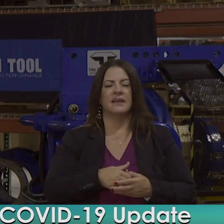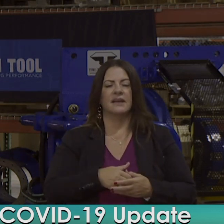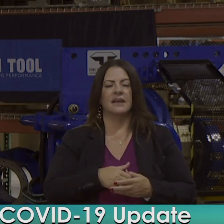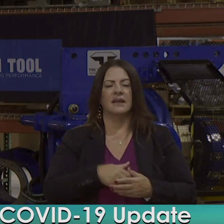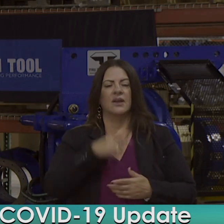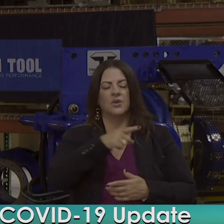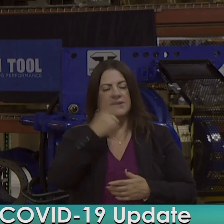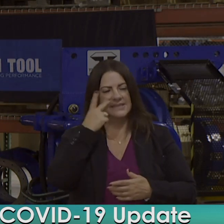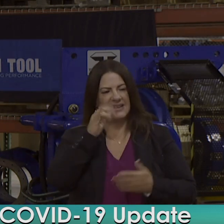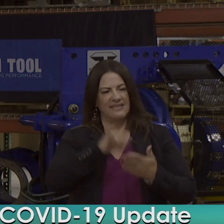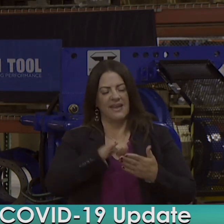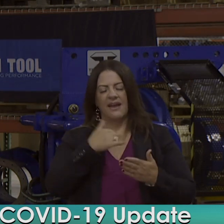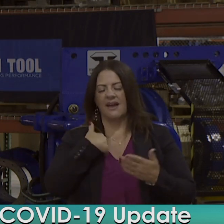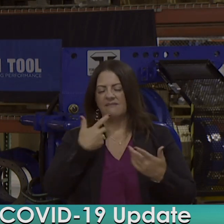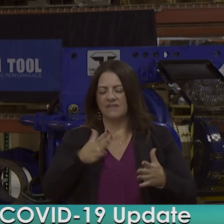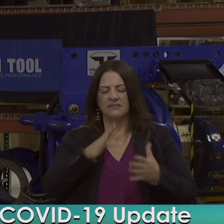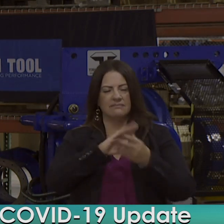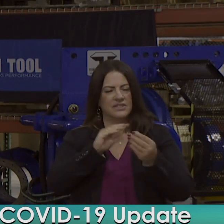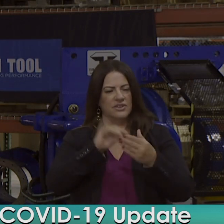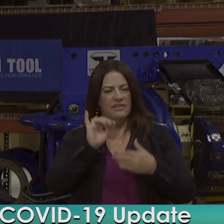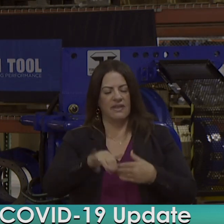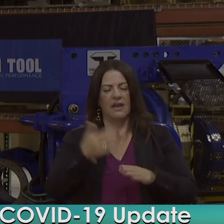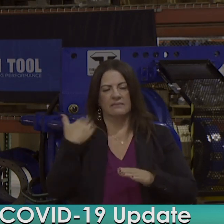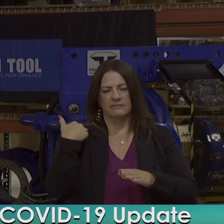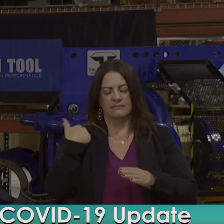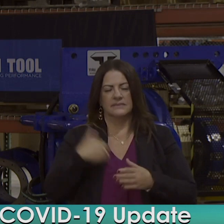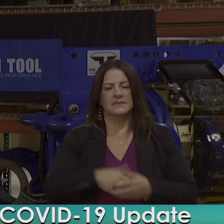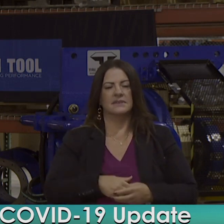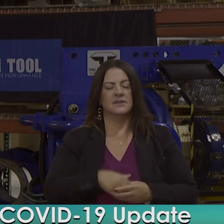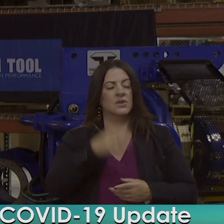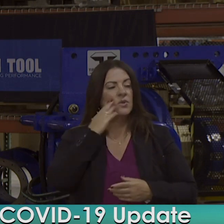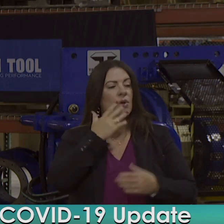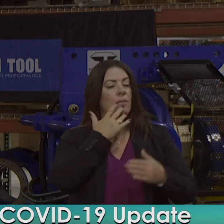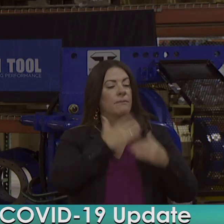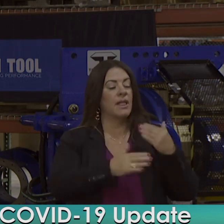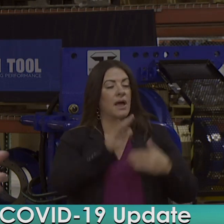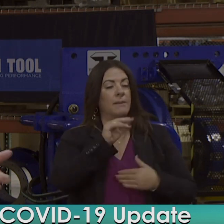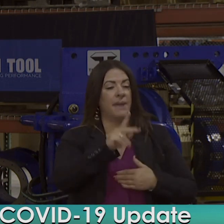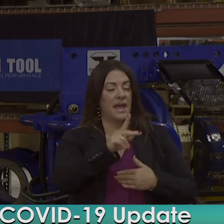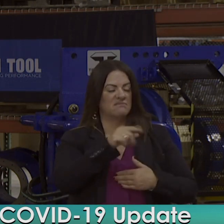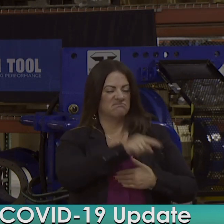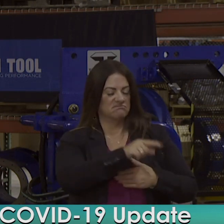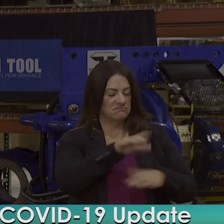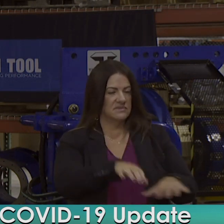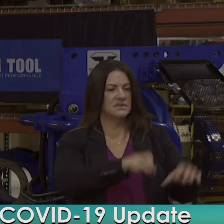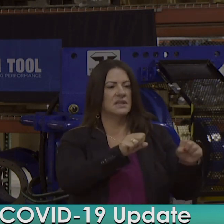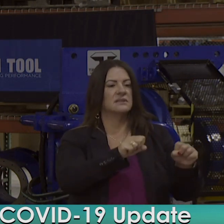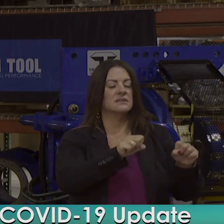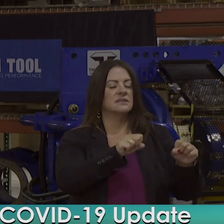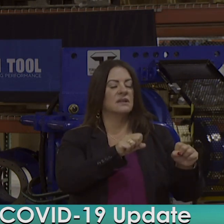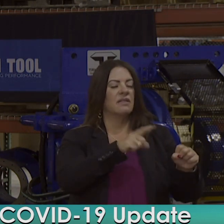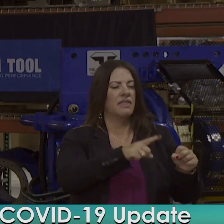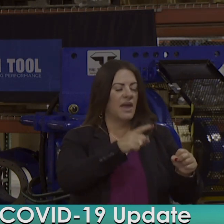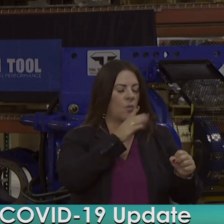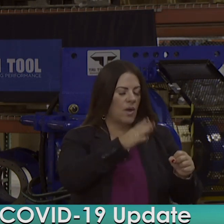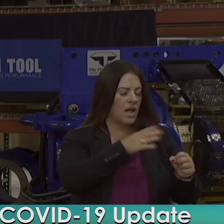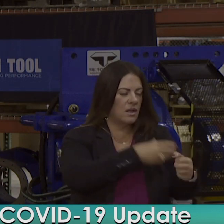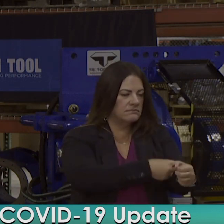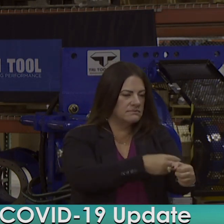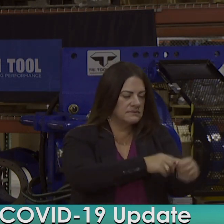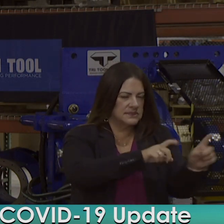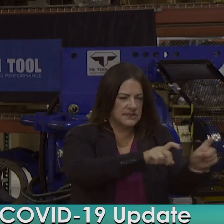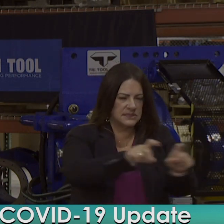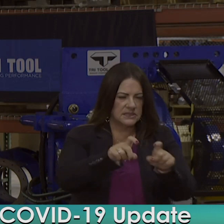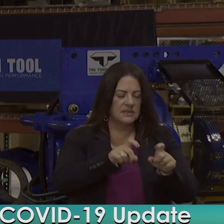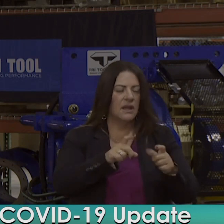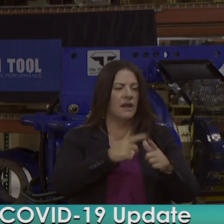you've seen. I referenced it a few weeks back. You see this at blood banks. They do this. Basically, they pull blood, they put it into a larger